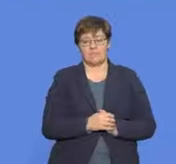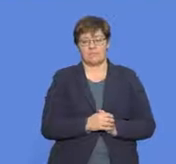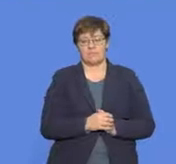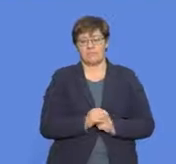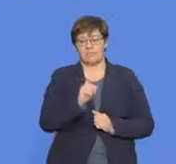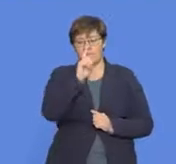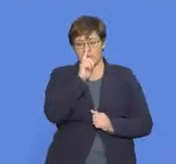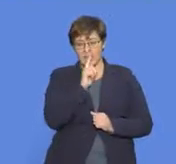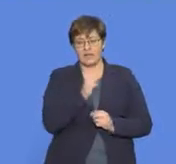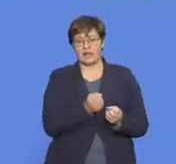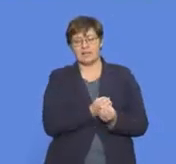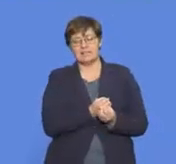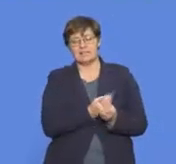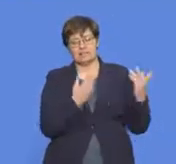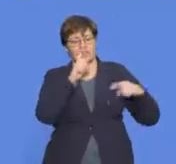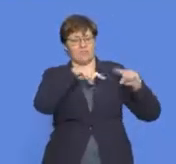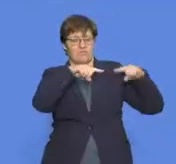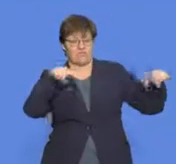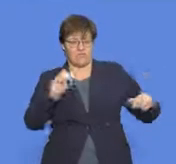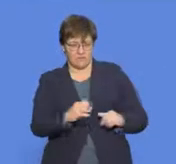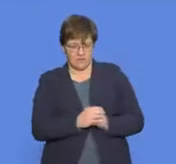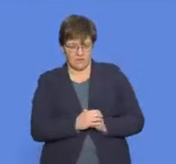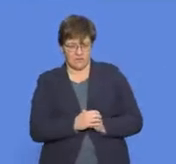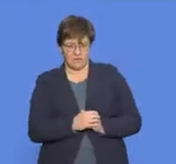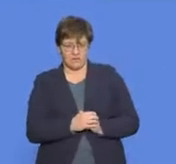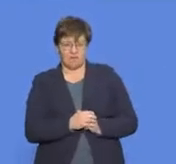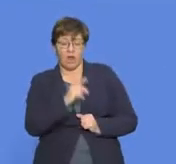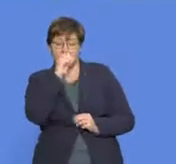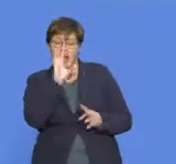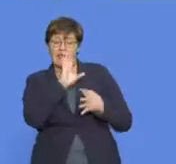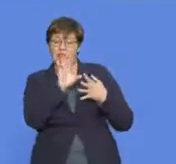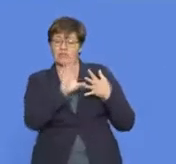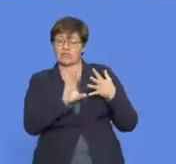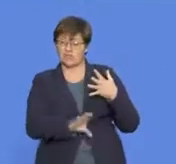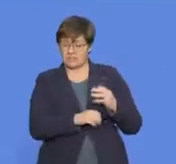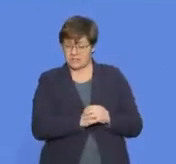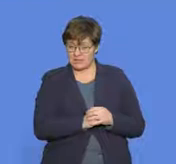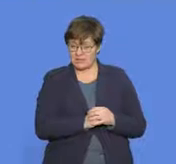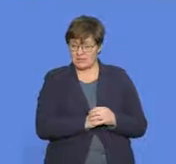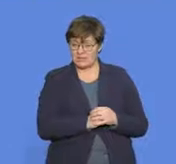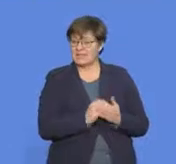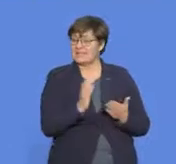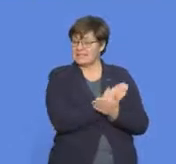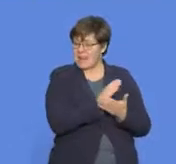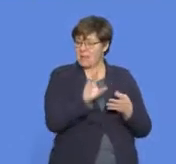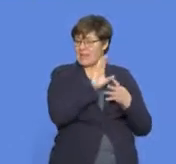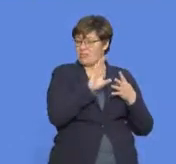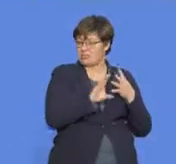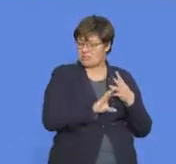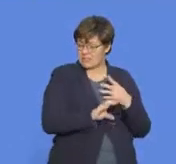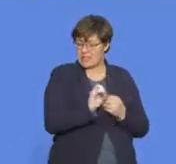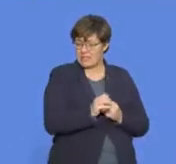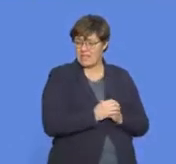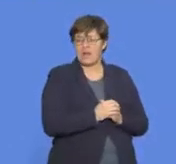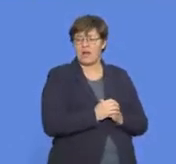Now we get different types of variation. If we have a look at characteristics, there are some characteristics